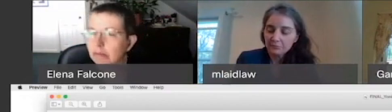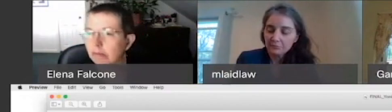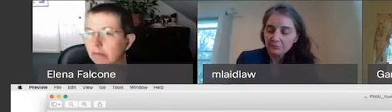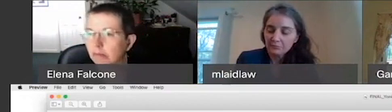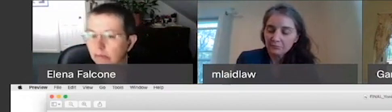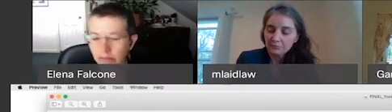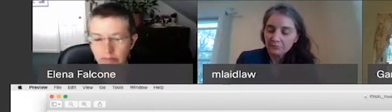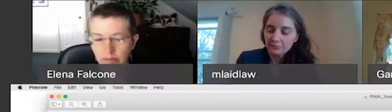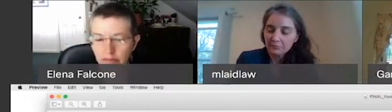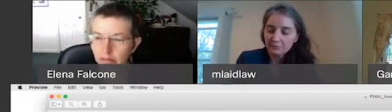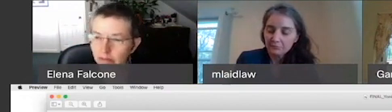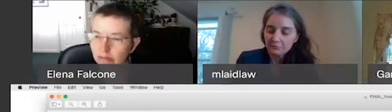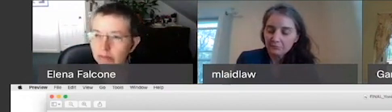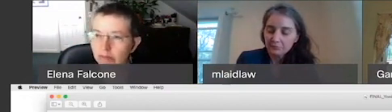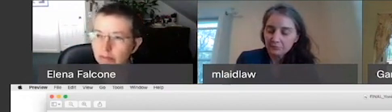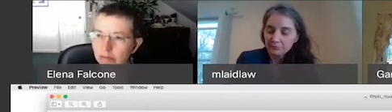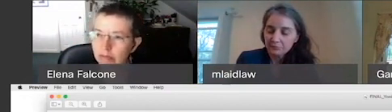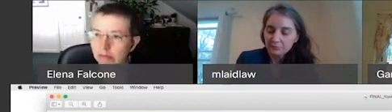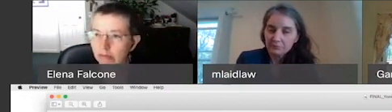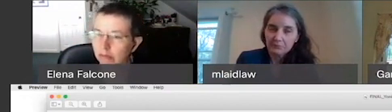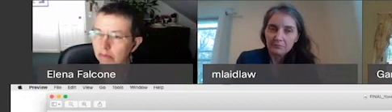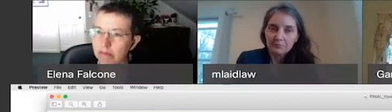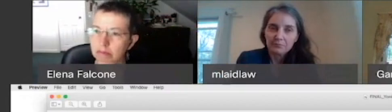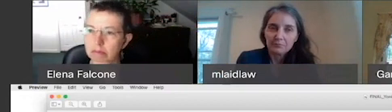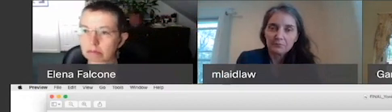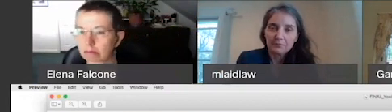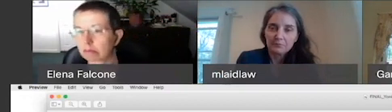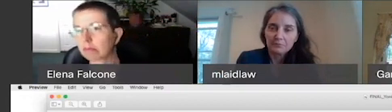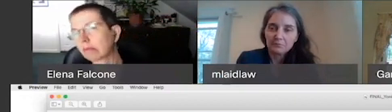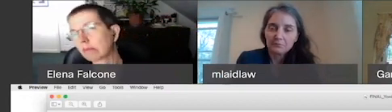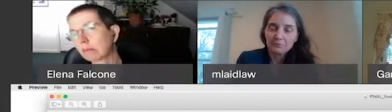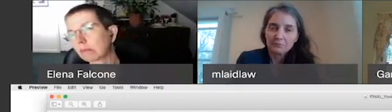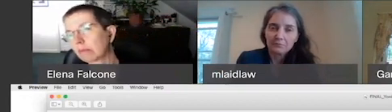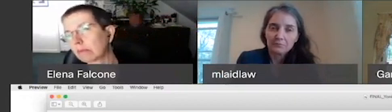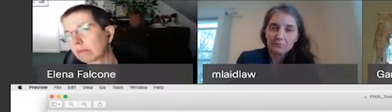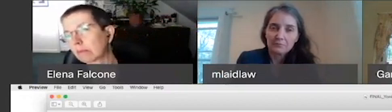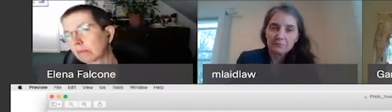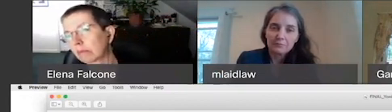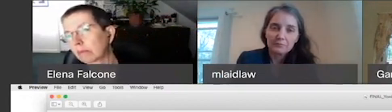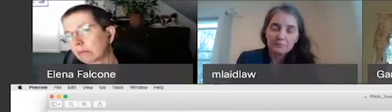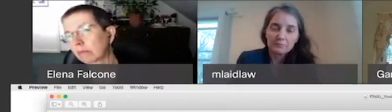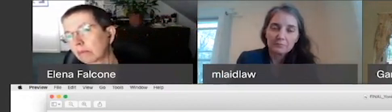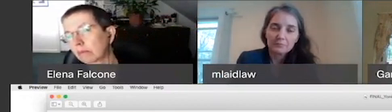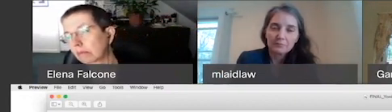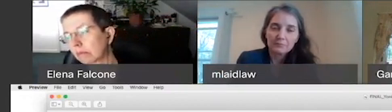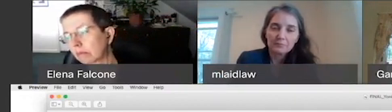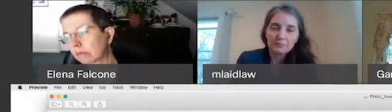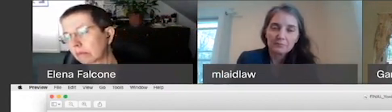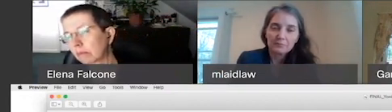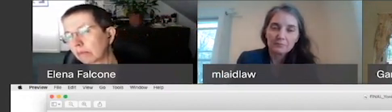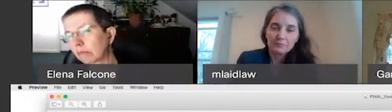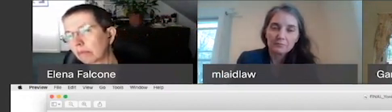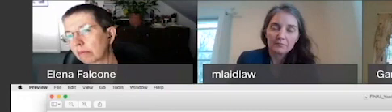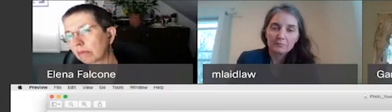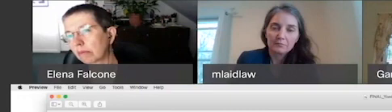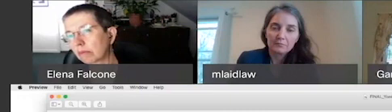many social activities, University Without Walls, telephone reassurance, and so many other things. So again,